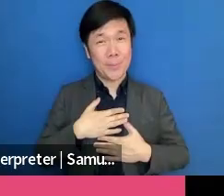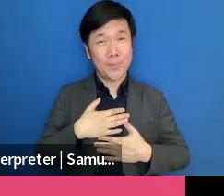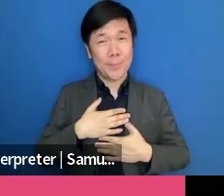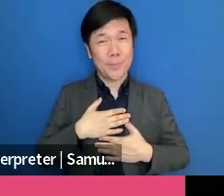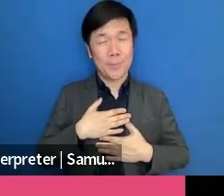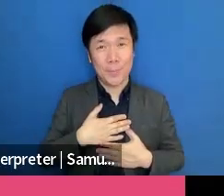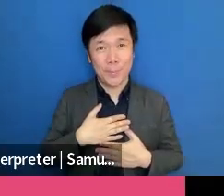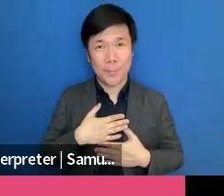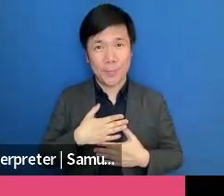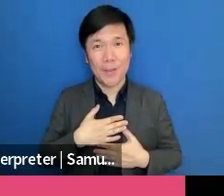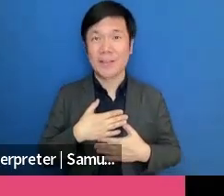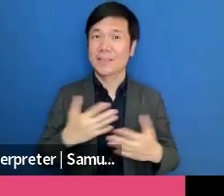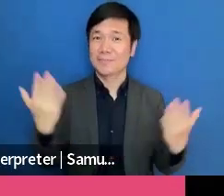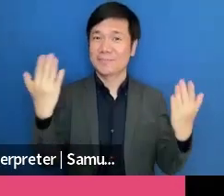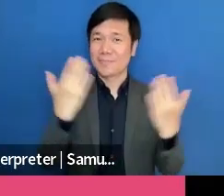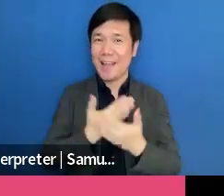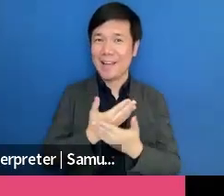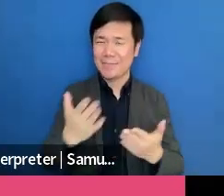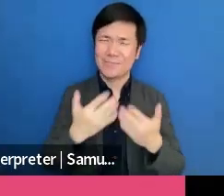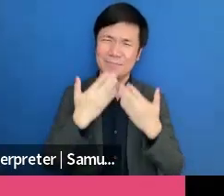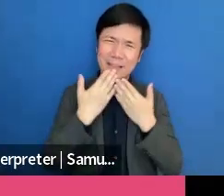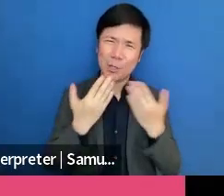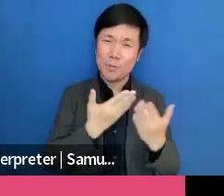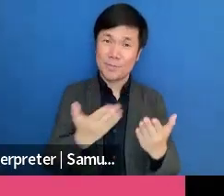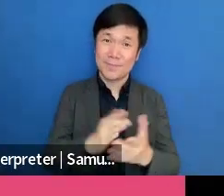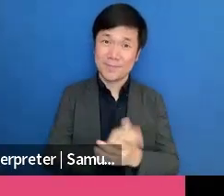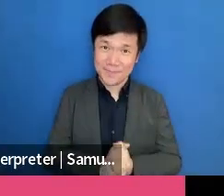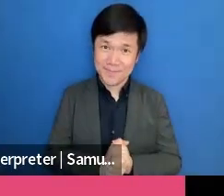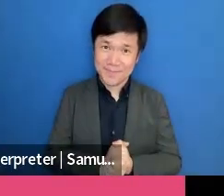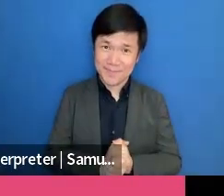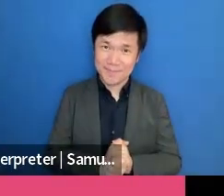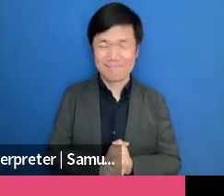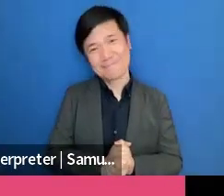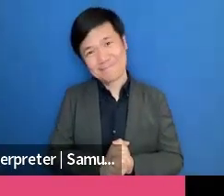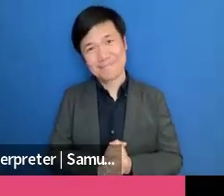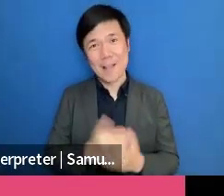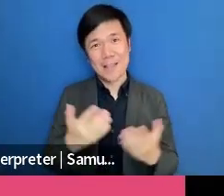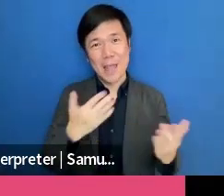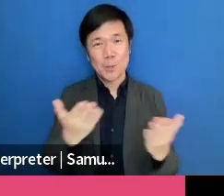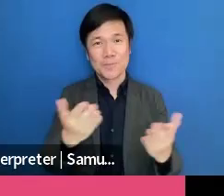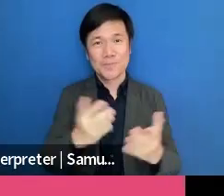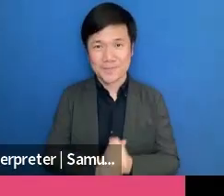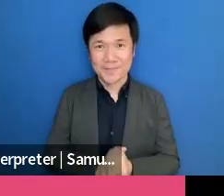end of the year. Thank you so much, colleagues. Thank you so much.